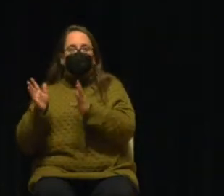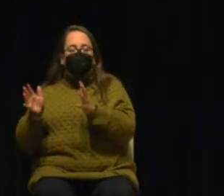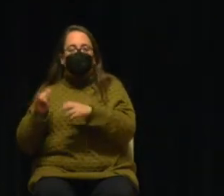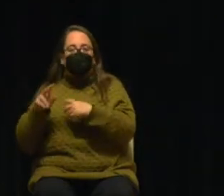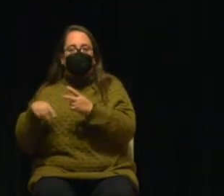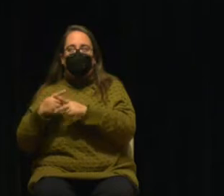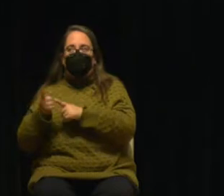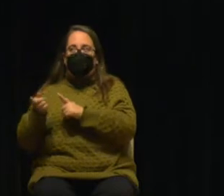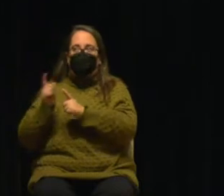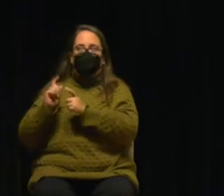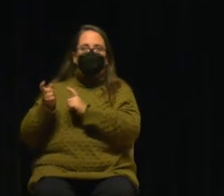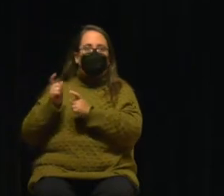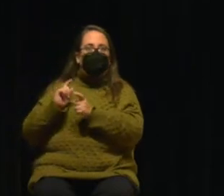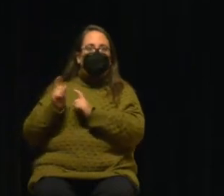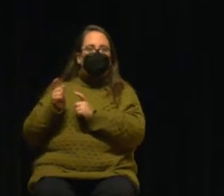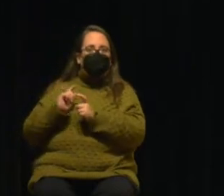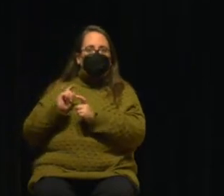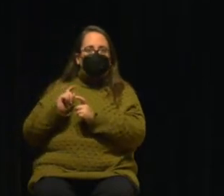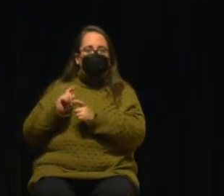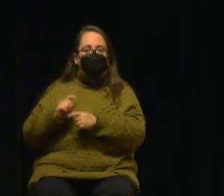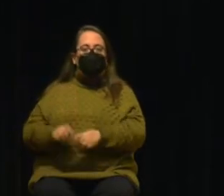kind of philanthropy.